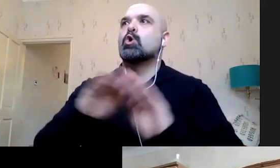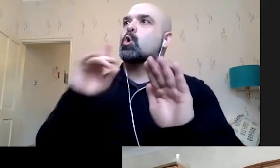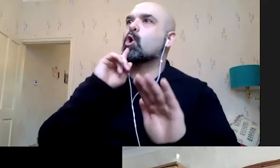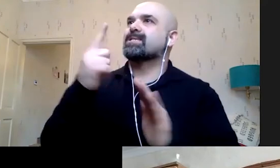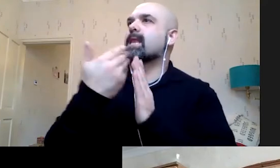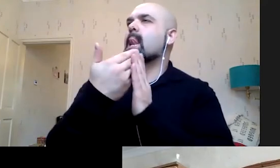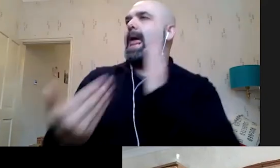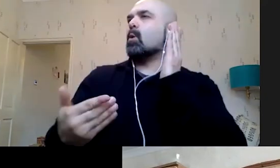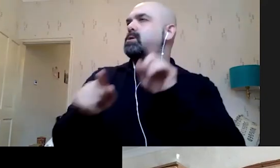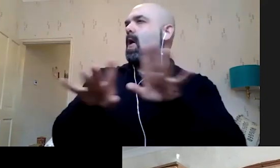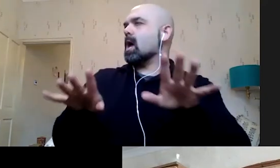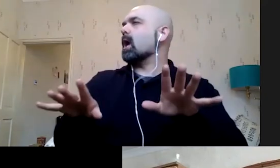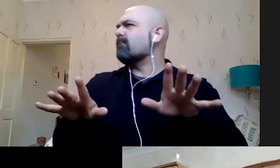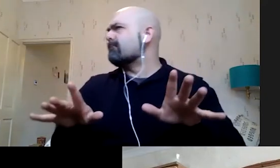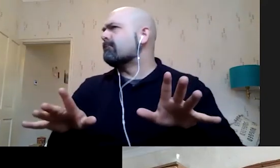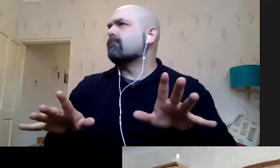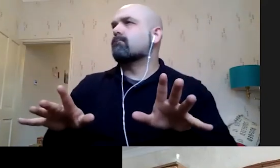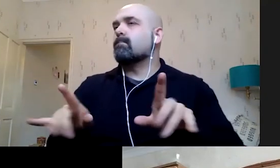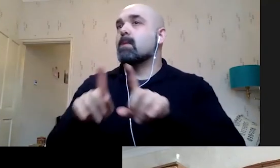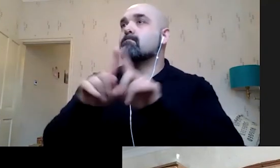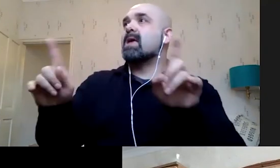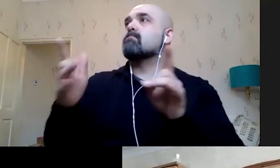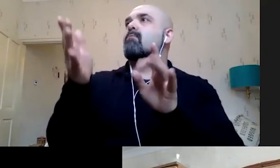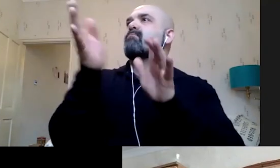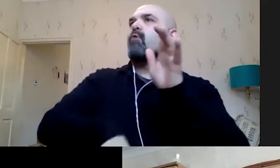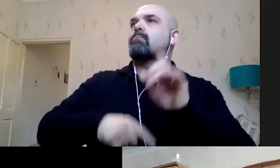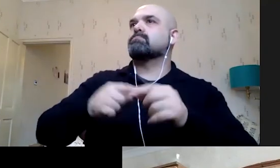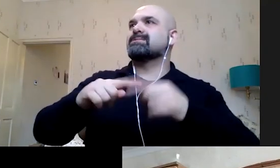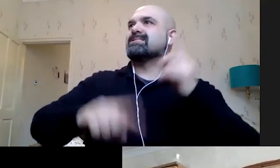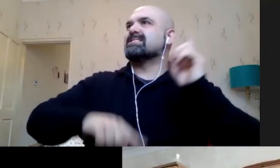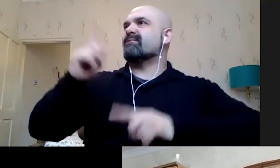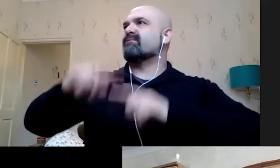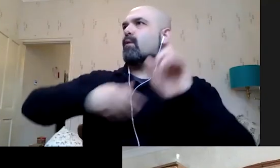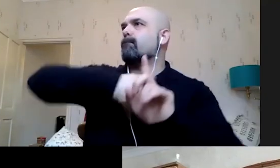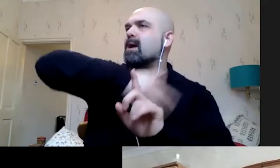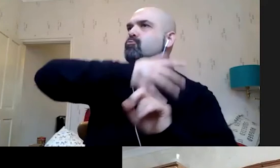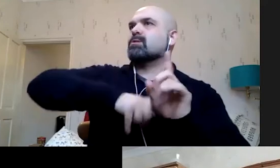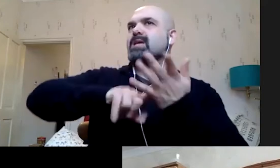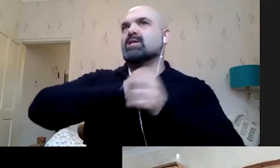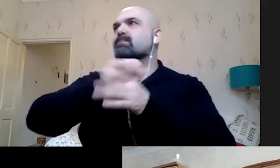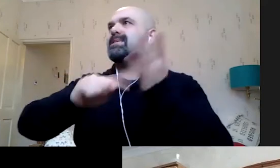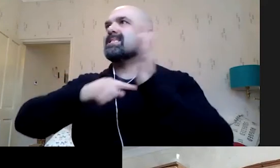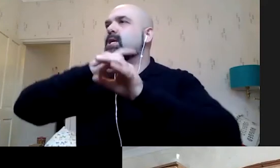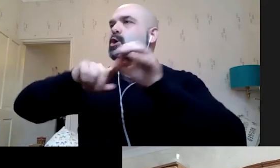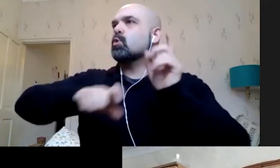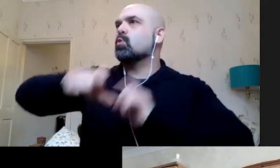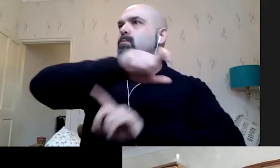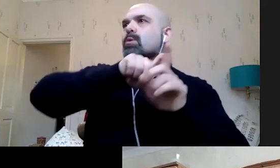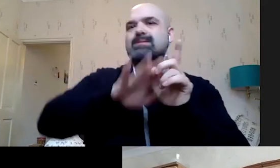unspoken language, really, about how people from different LGBTQ to not LGBTQ react with each other and